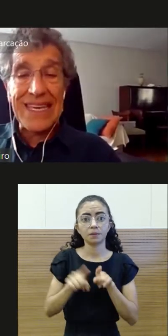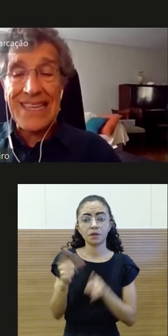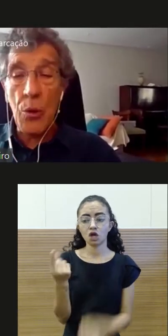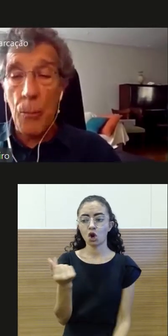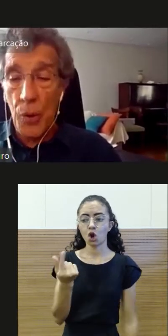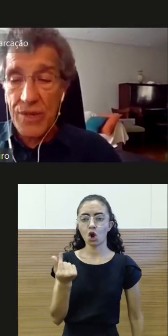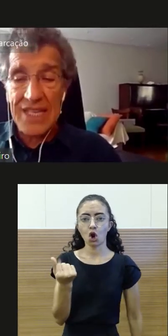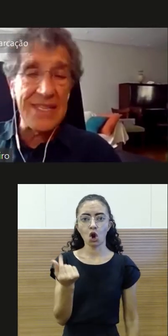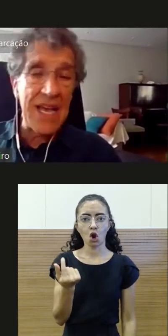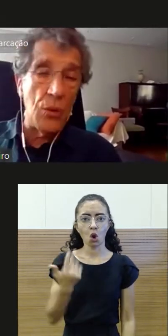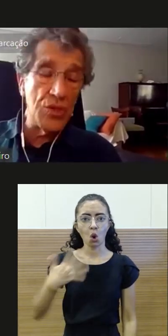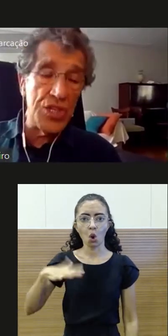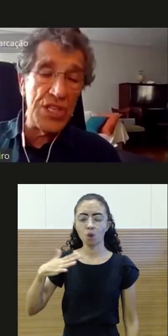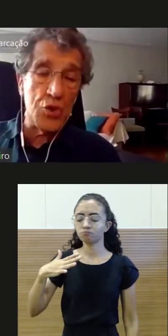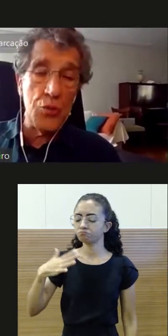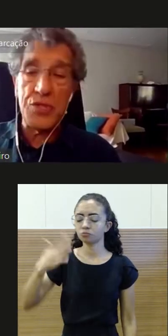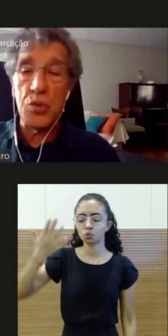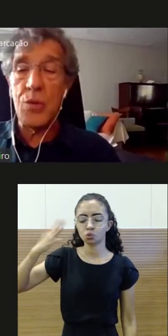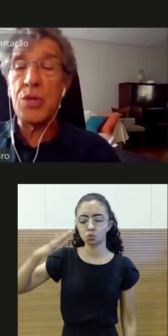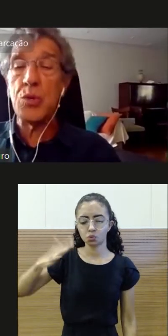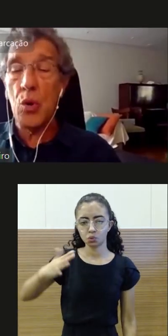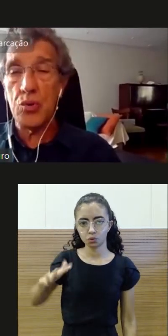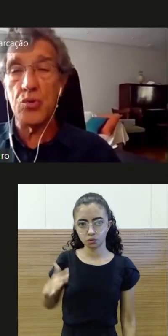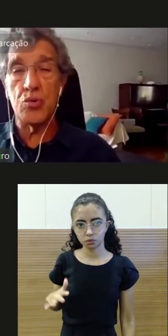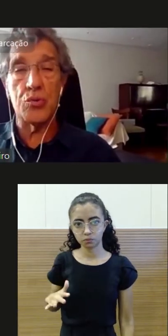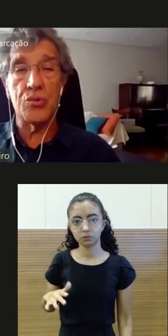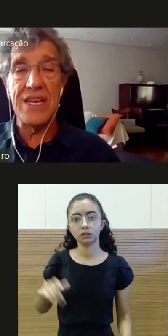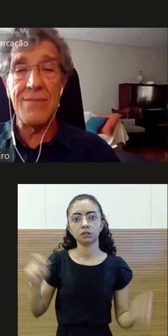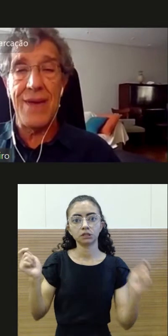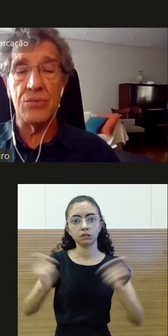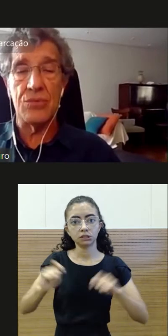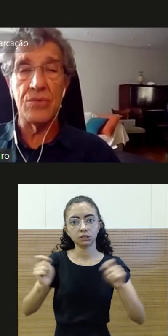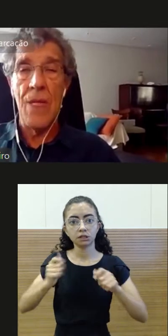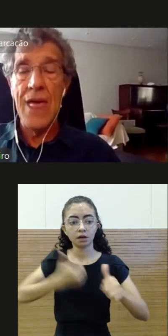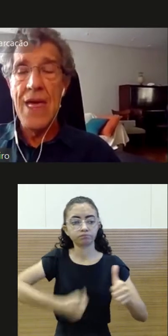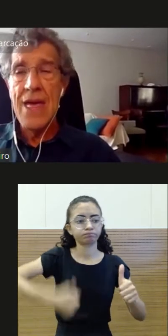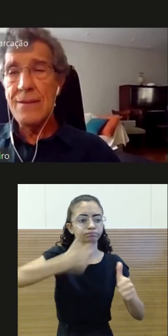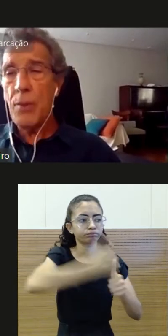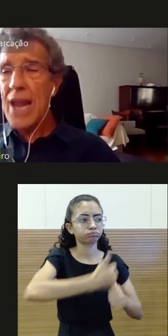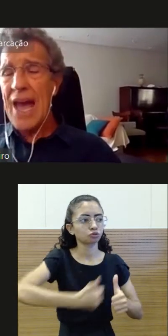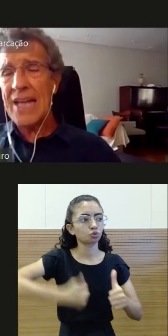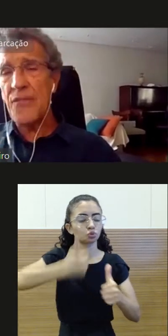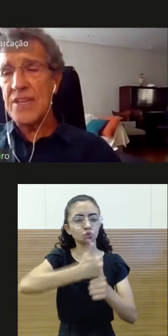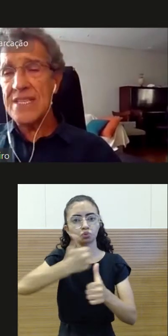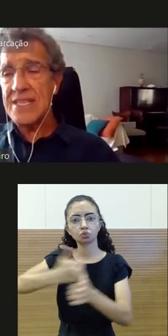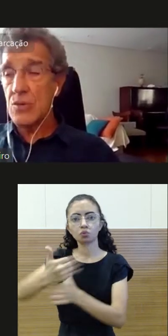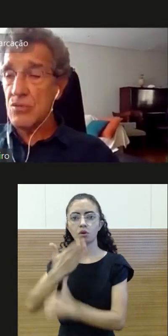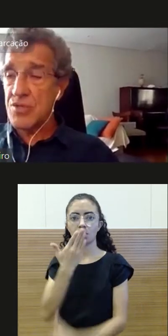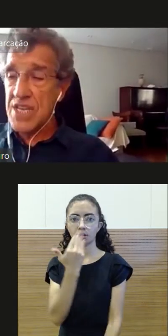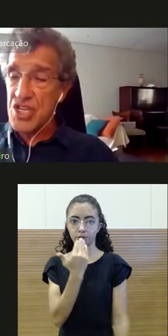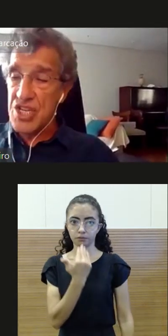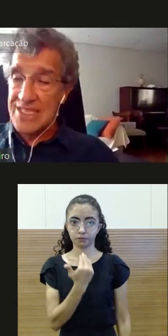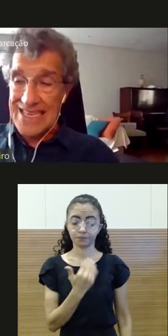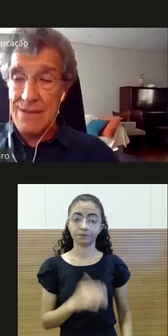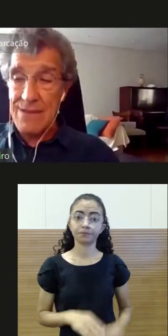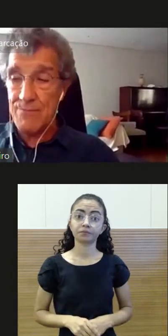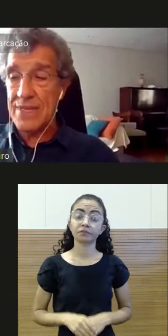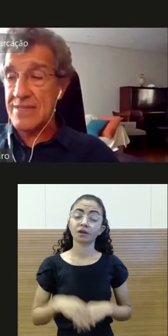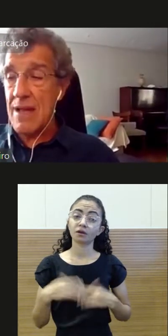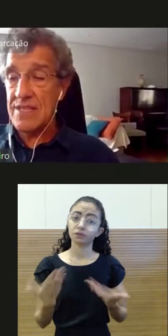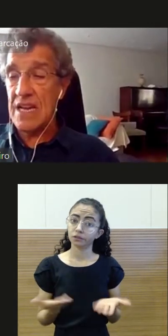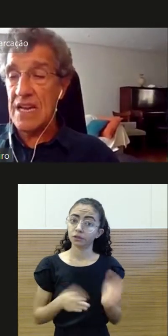hyper palatable, low costs, that have the potential of substituting all other foods.